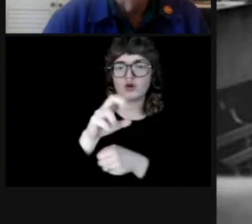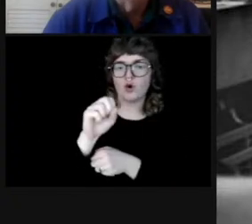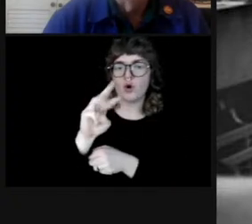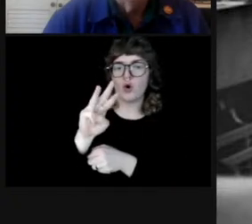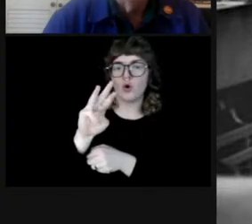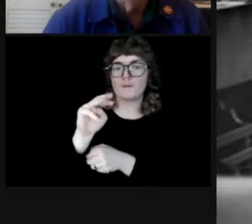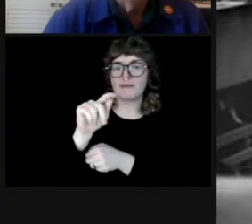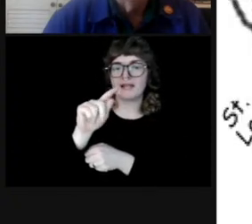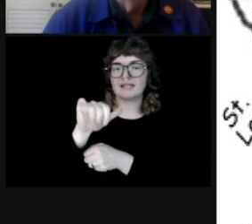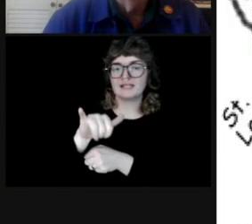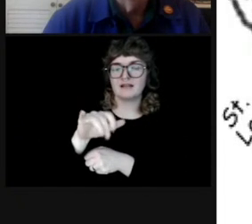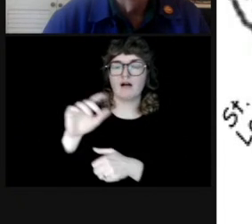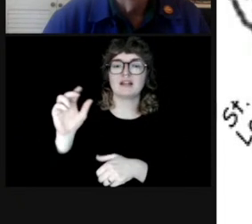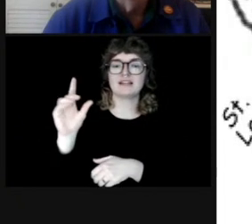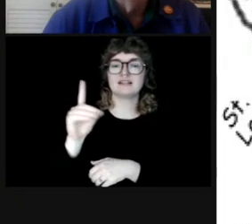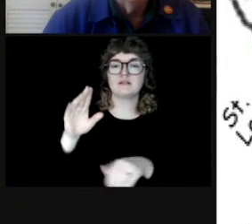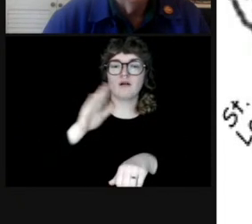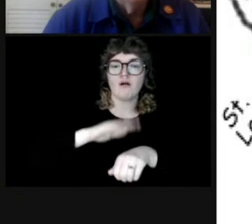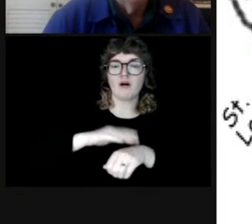Next.